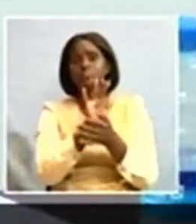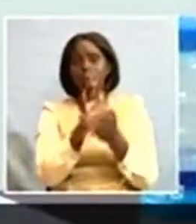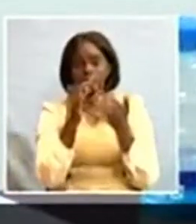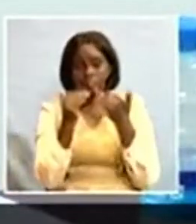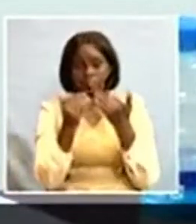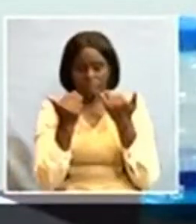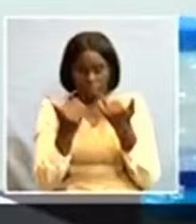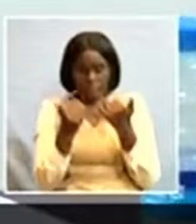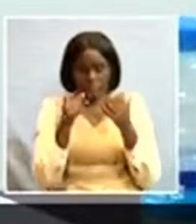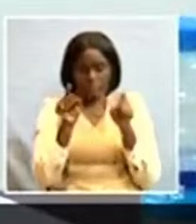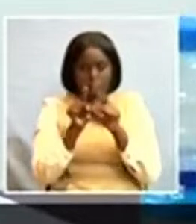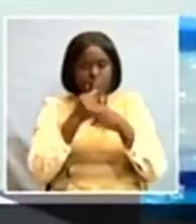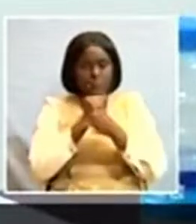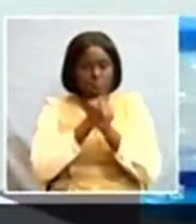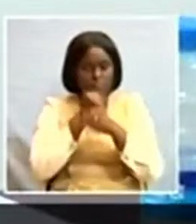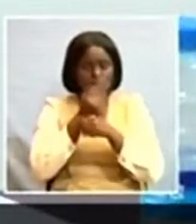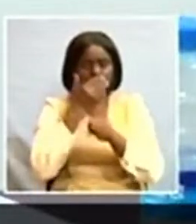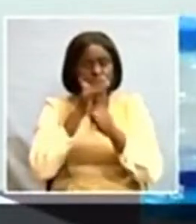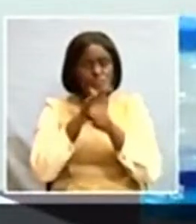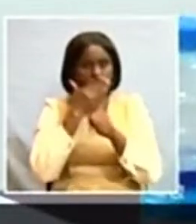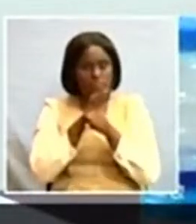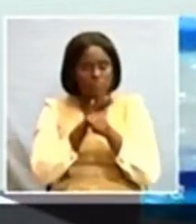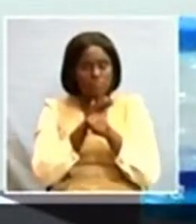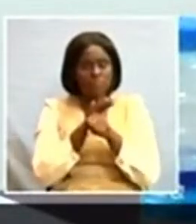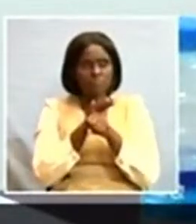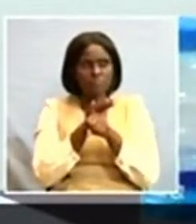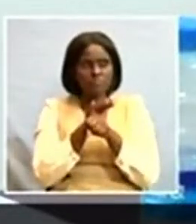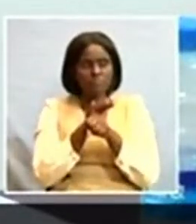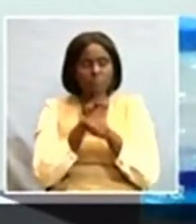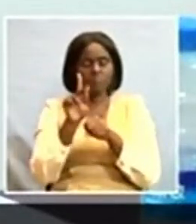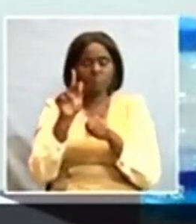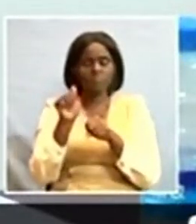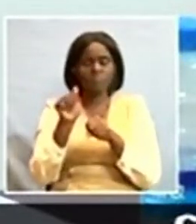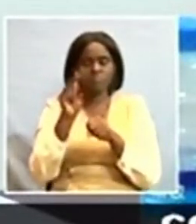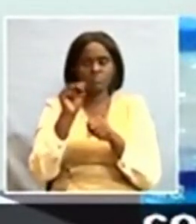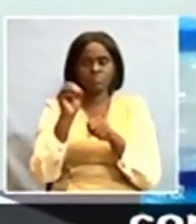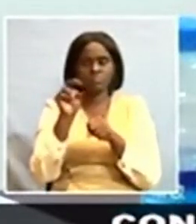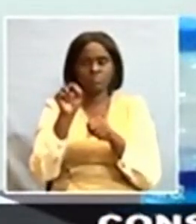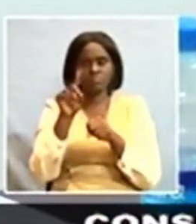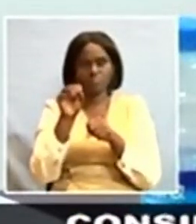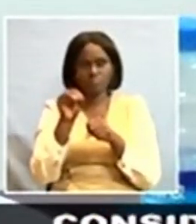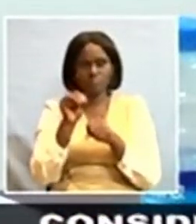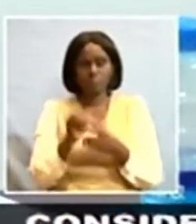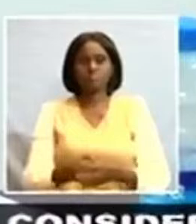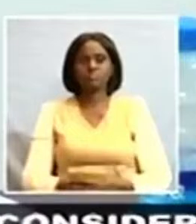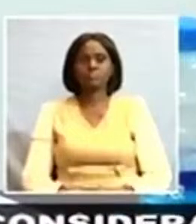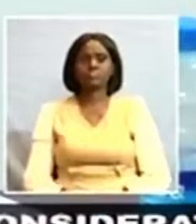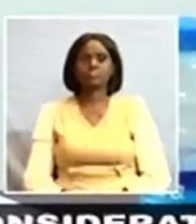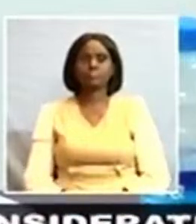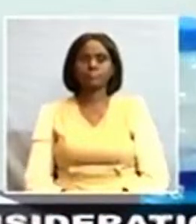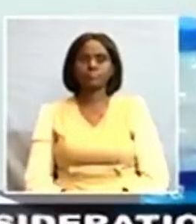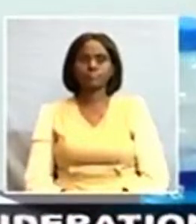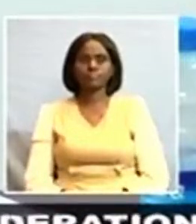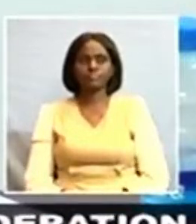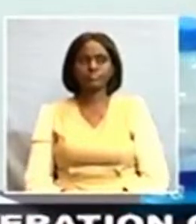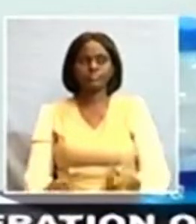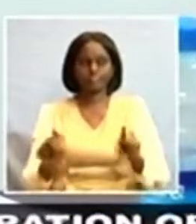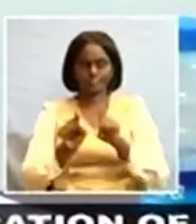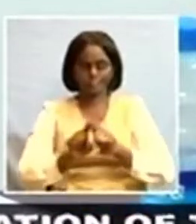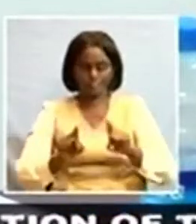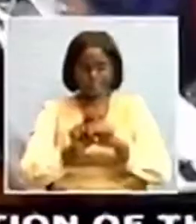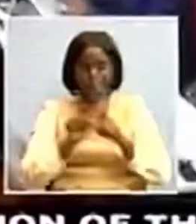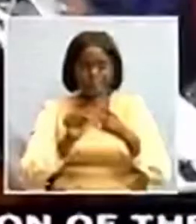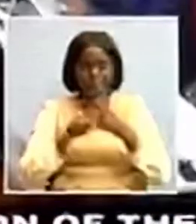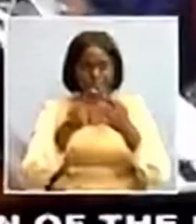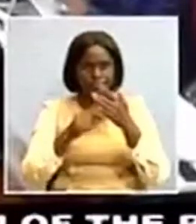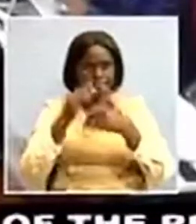current and making commitments. Honorable Kamondo. Yeah, it's on the same, but the